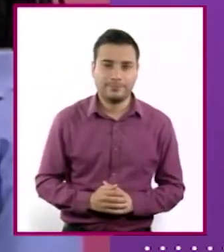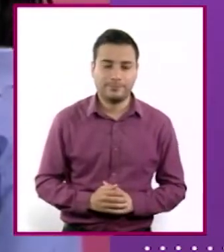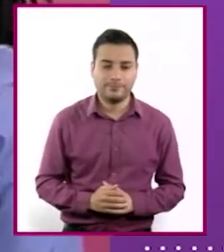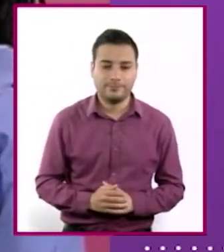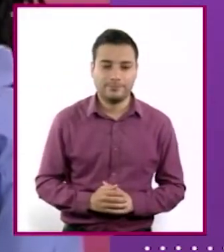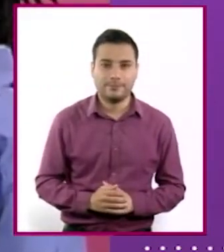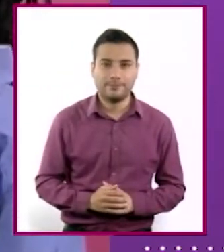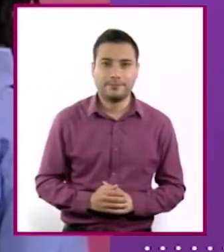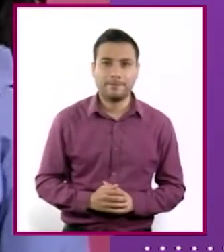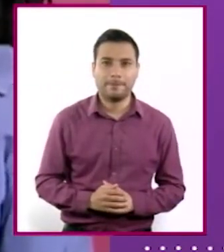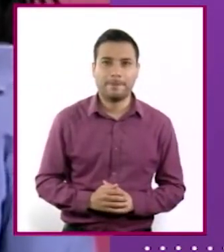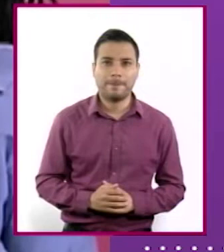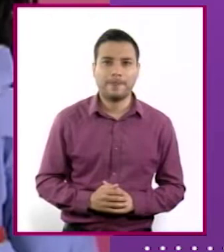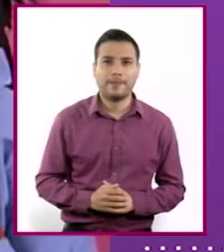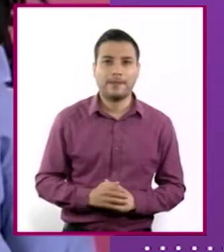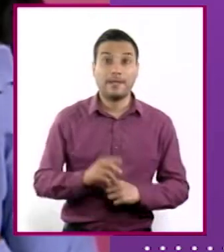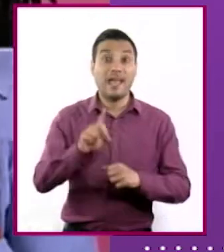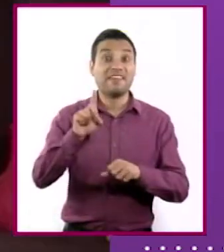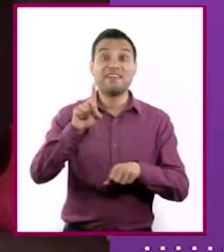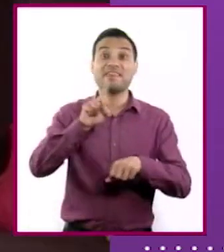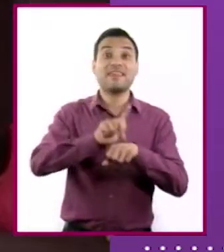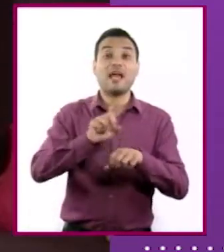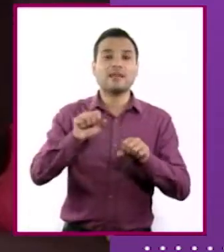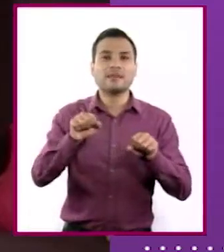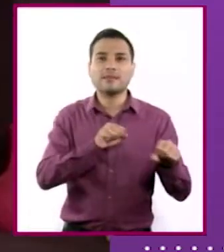What did you do the day of the earthquake, Jerónimo?